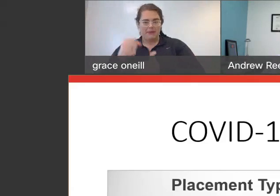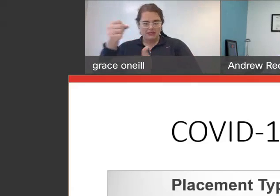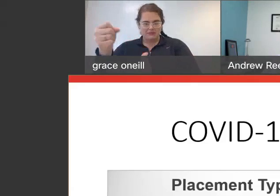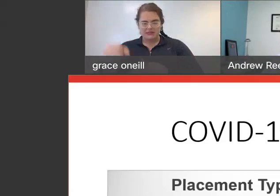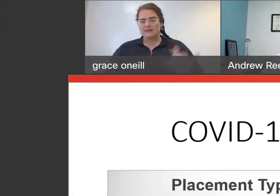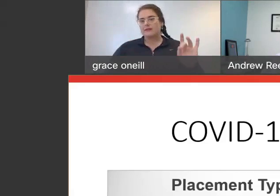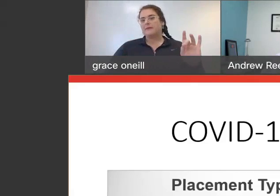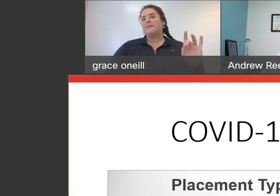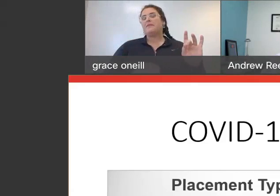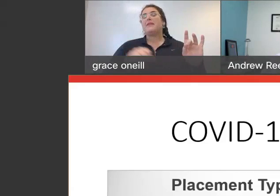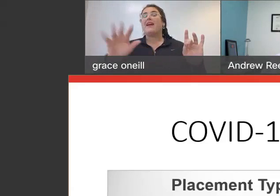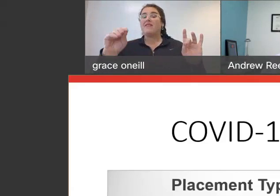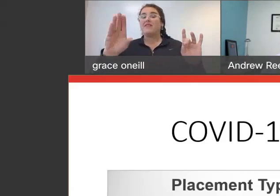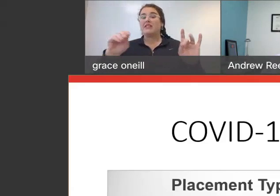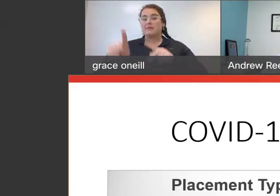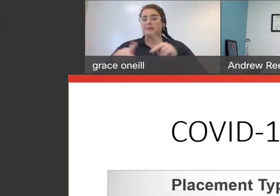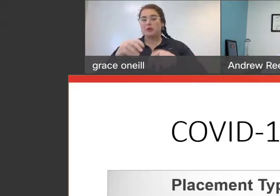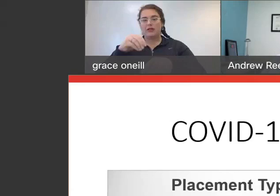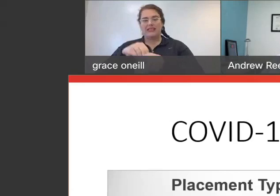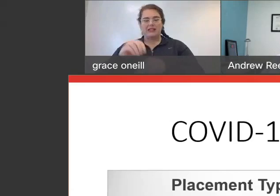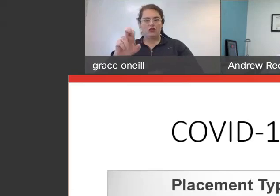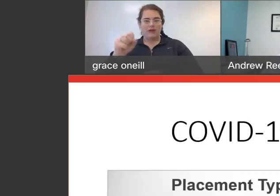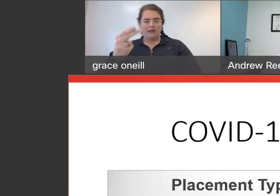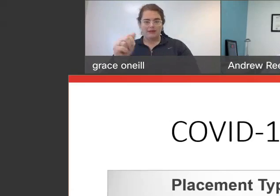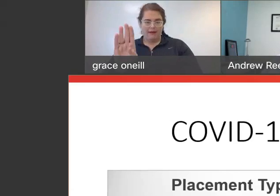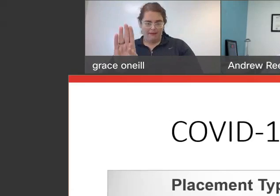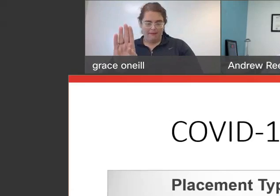50 in residential habilitation,